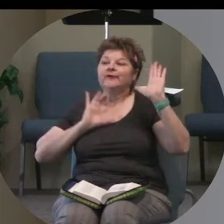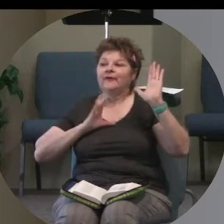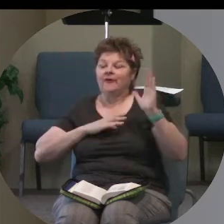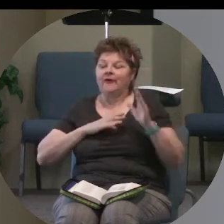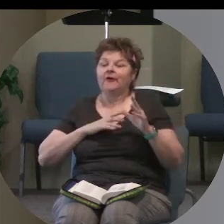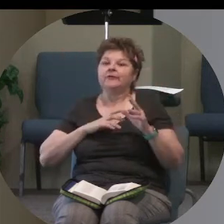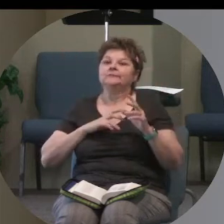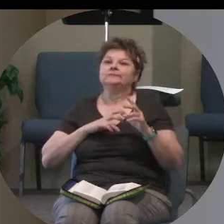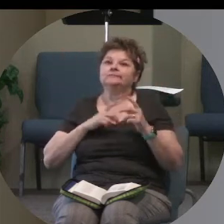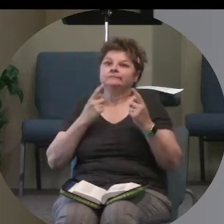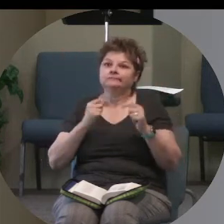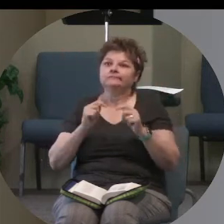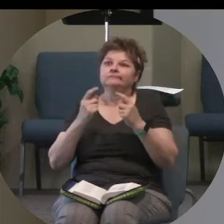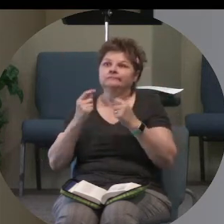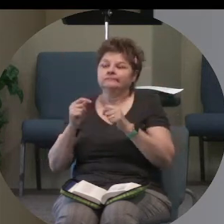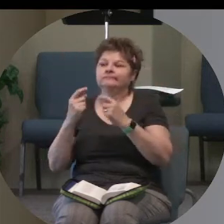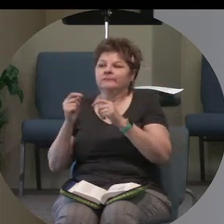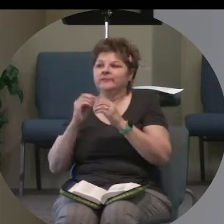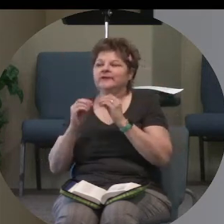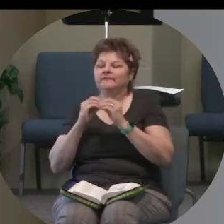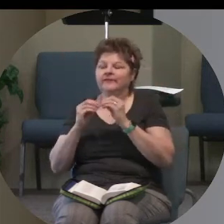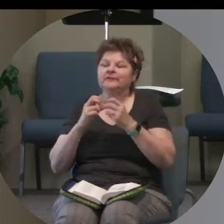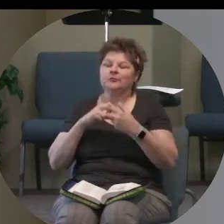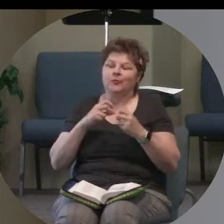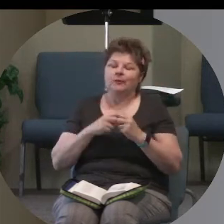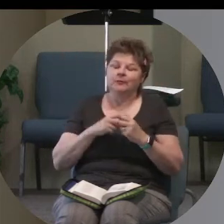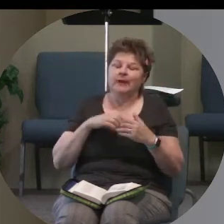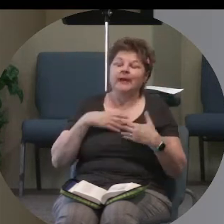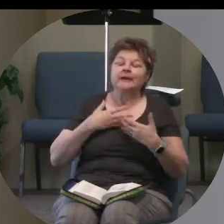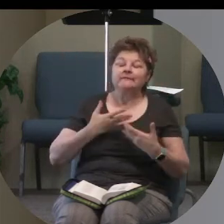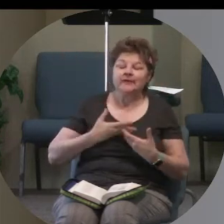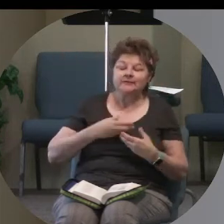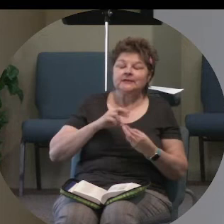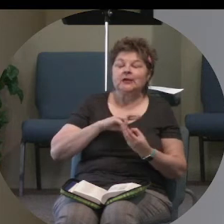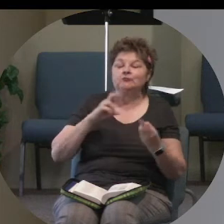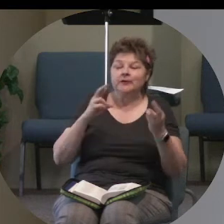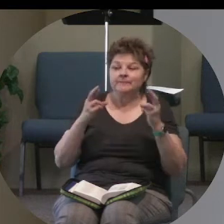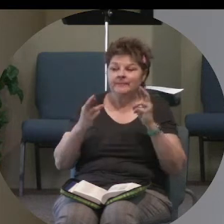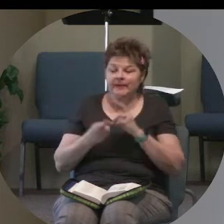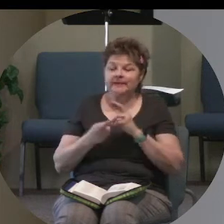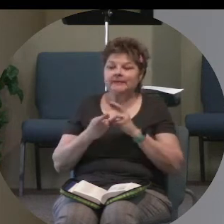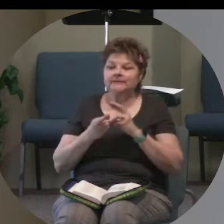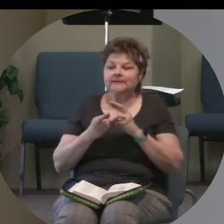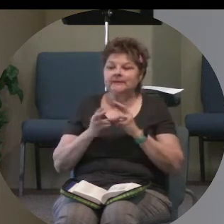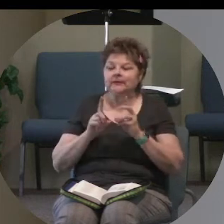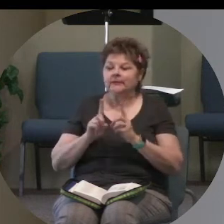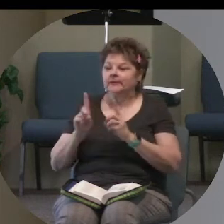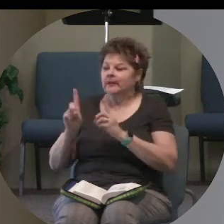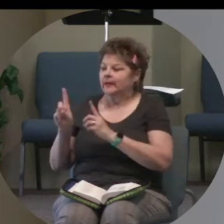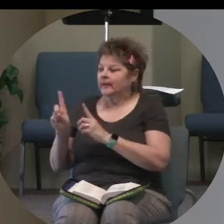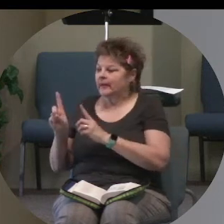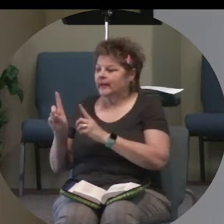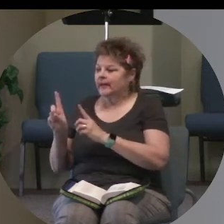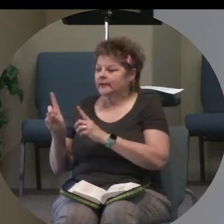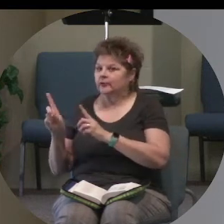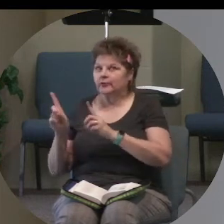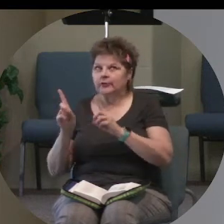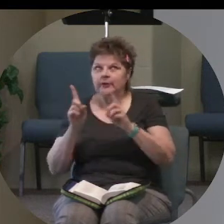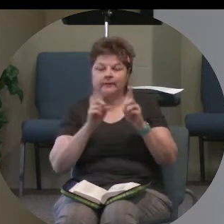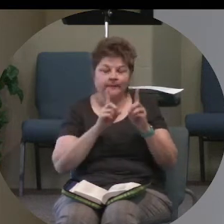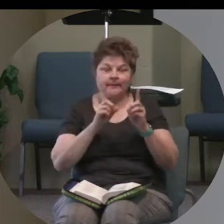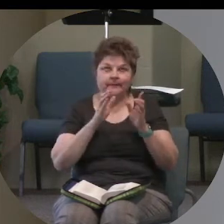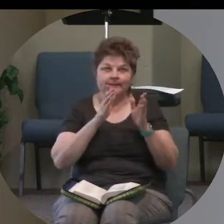the problem. Confession and repentance, turning from our own ways and turning to